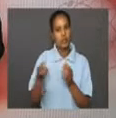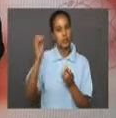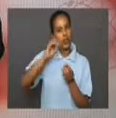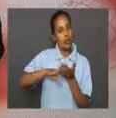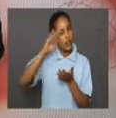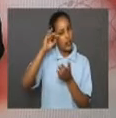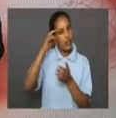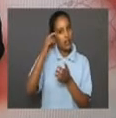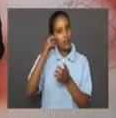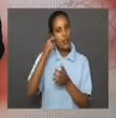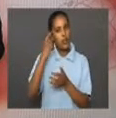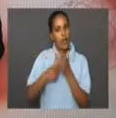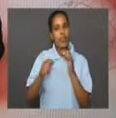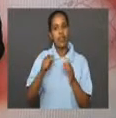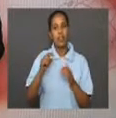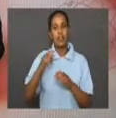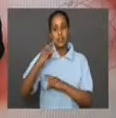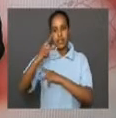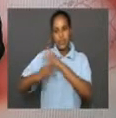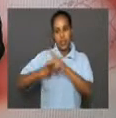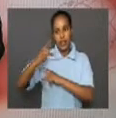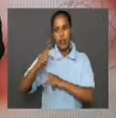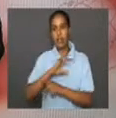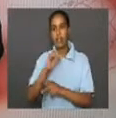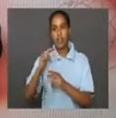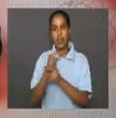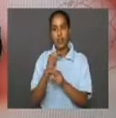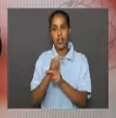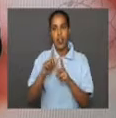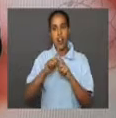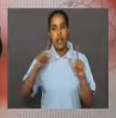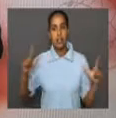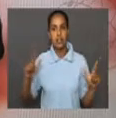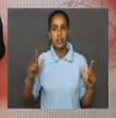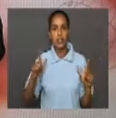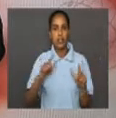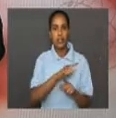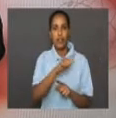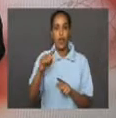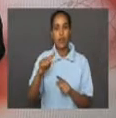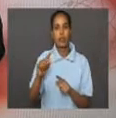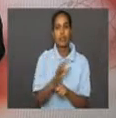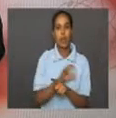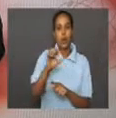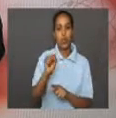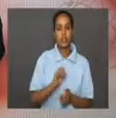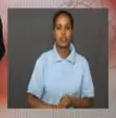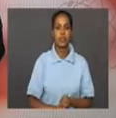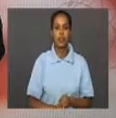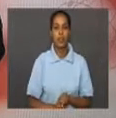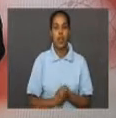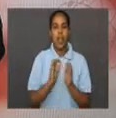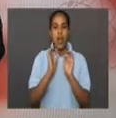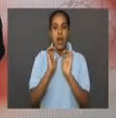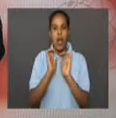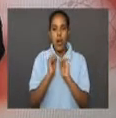far, what kingdom in nature is made largely from cellulose?